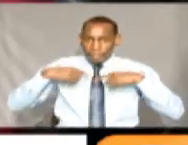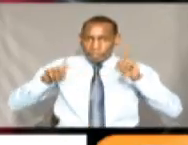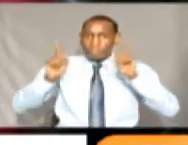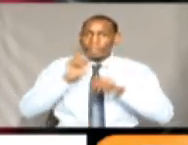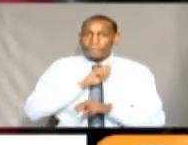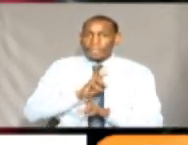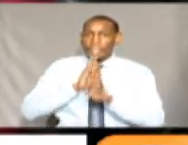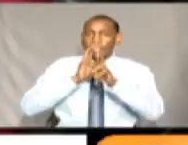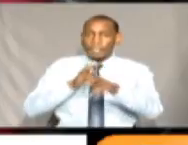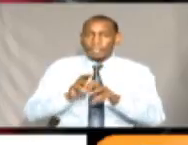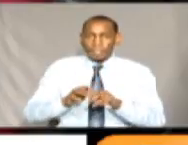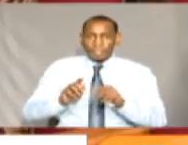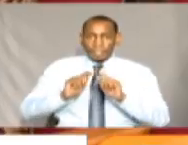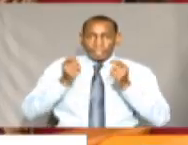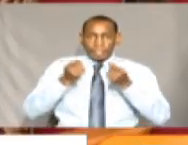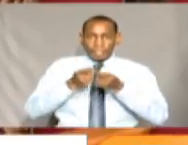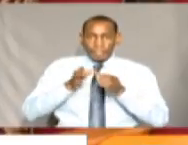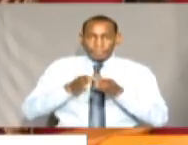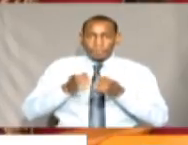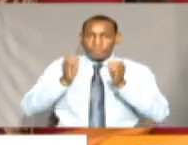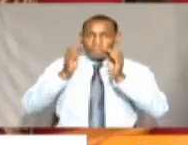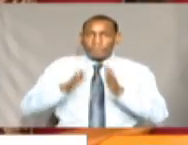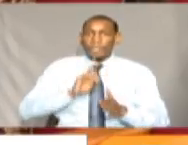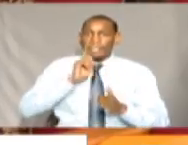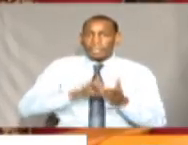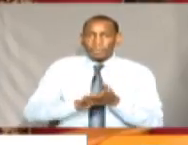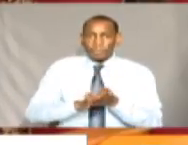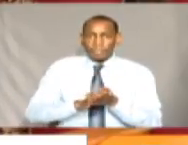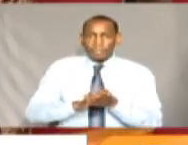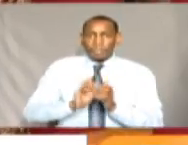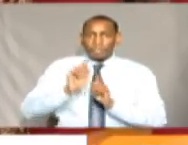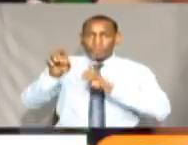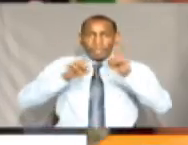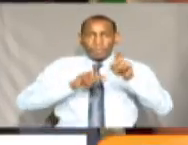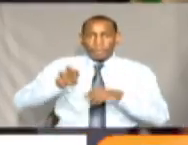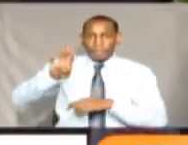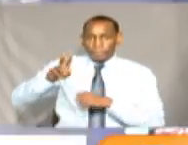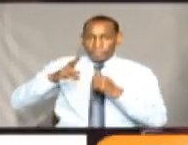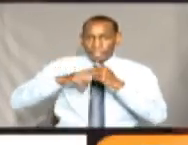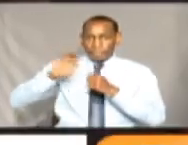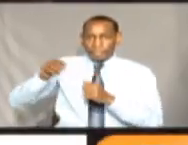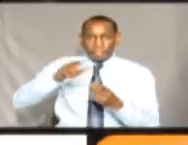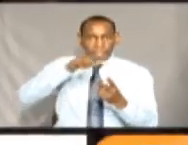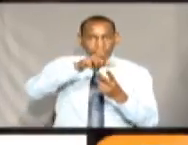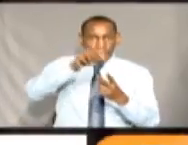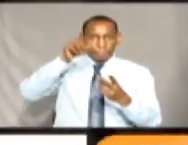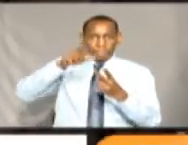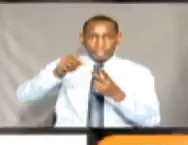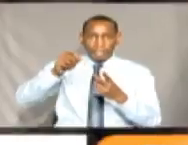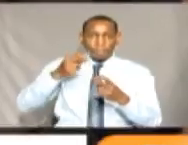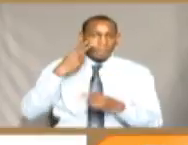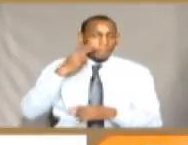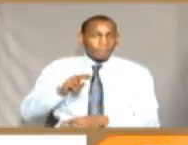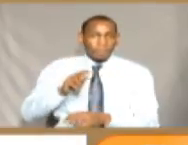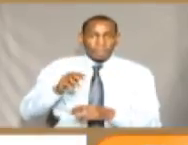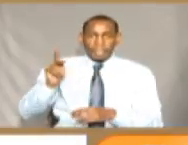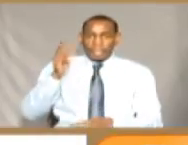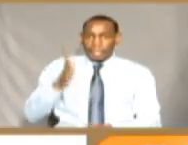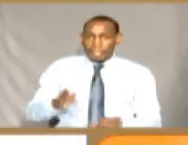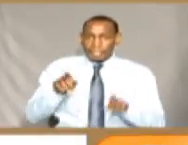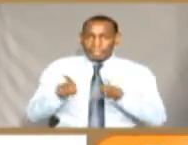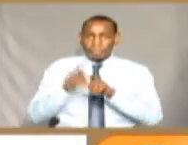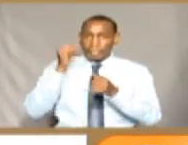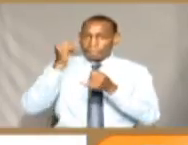of the report, task force officials said they had toured all the 47 counties, sampled the views of 7,000 Kenyans, and